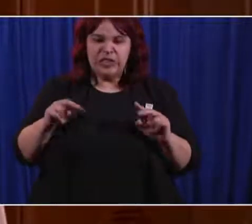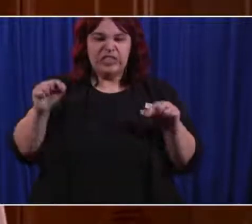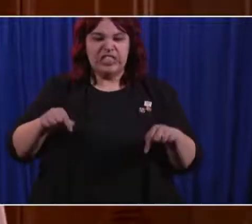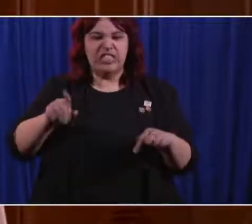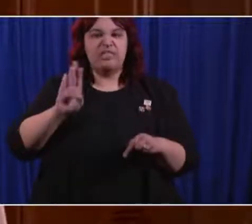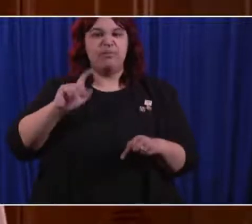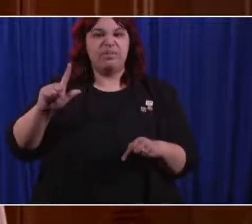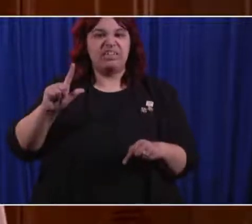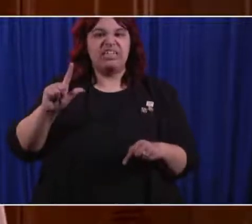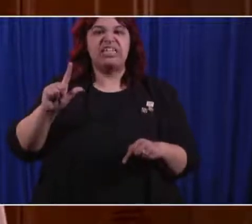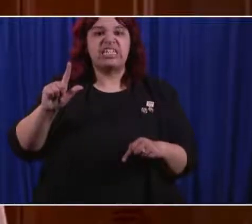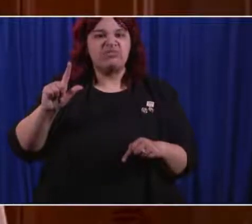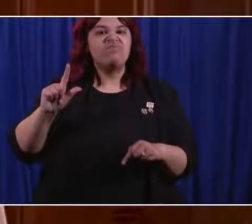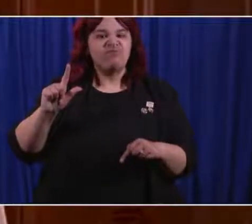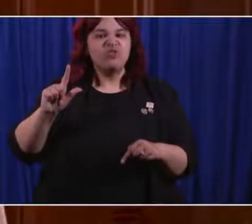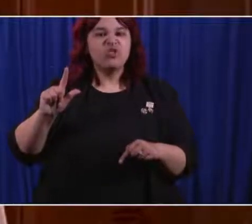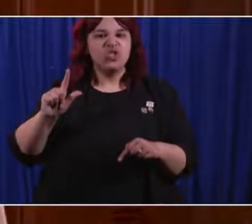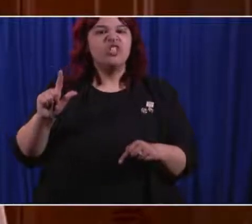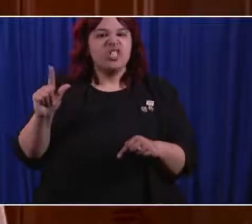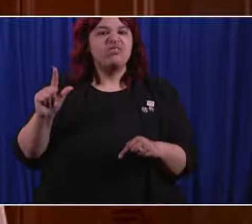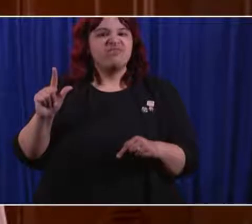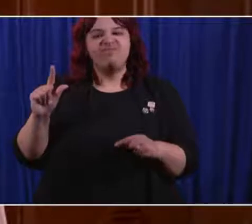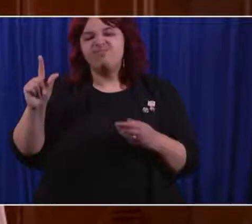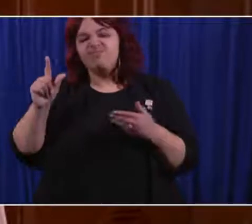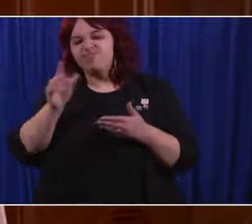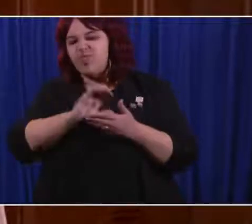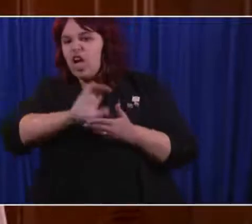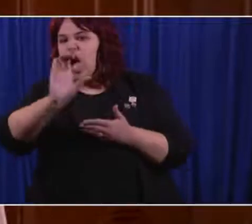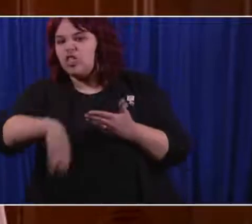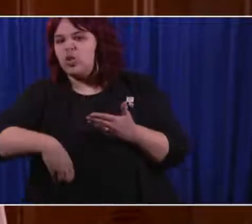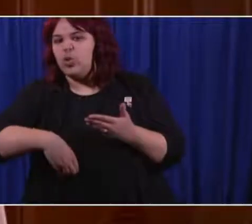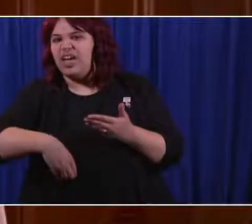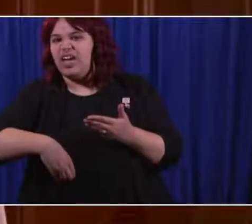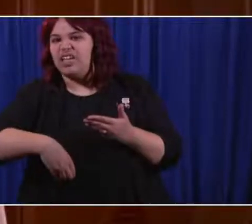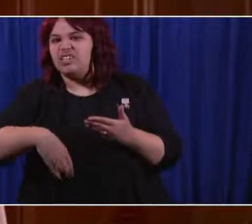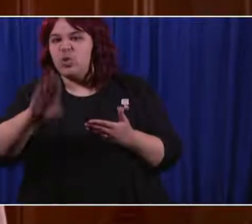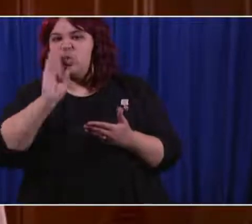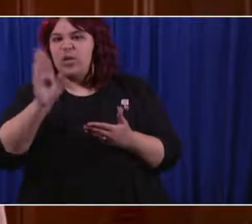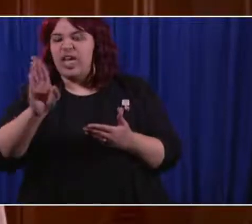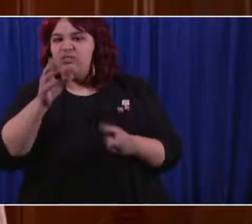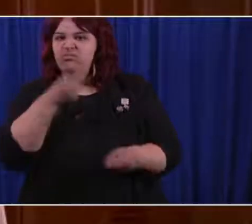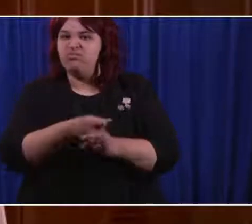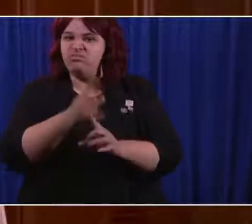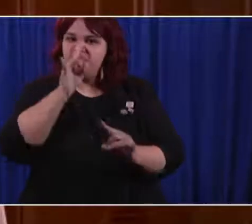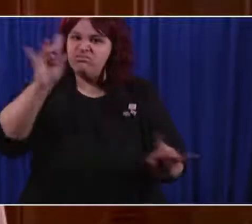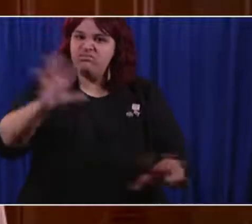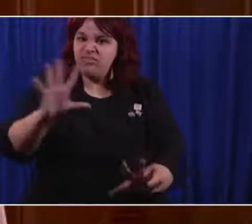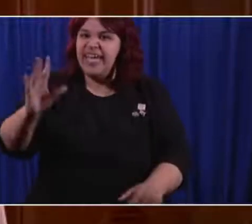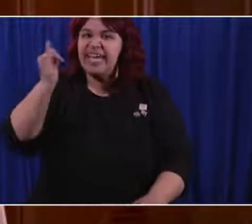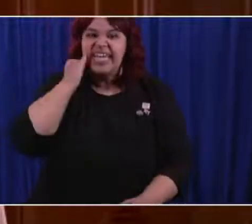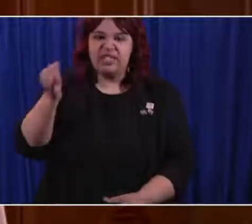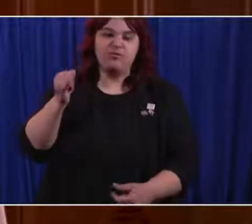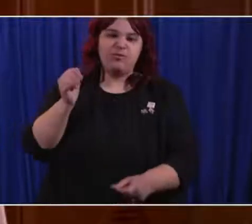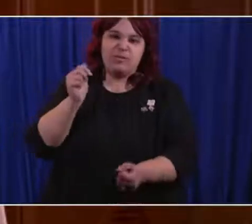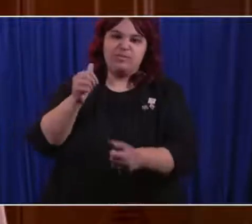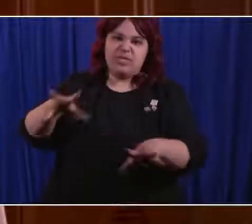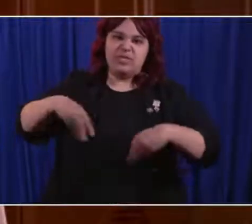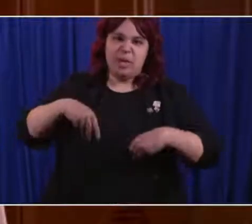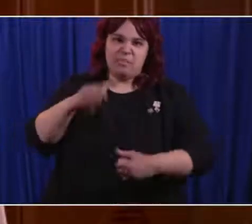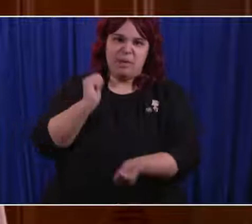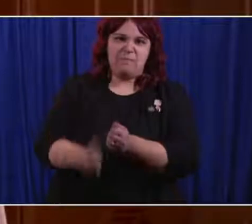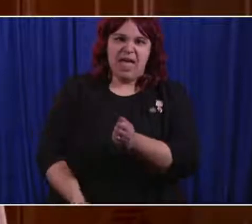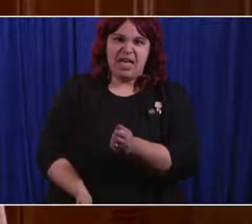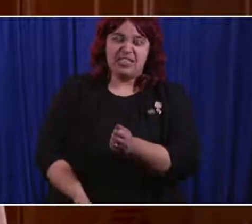many problems connected with it. So I still believe that there is a compromise to